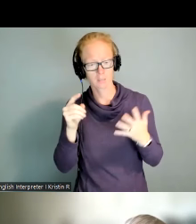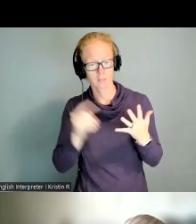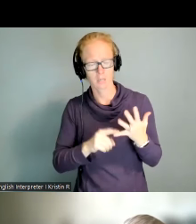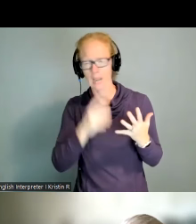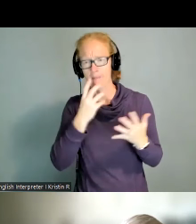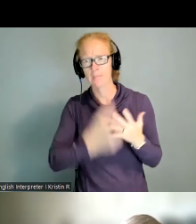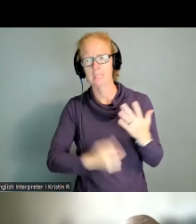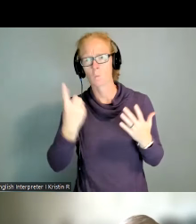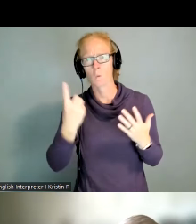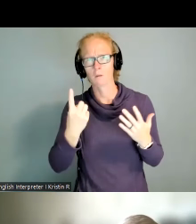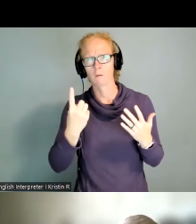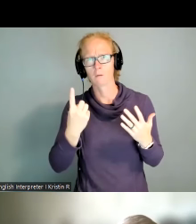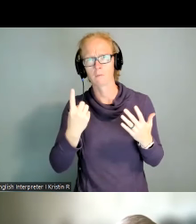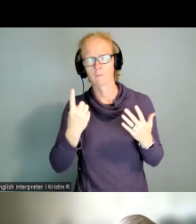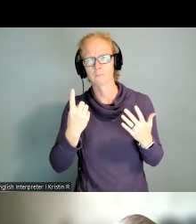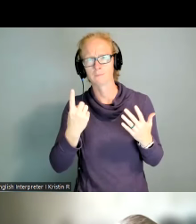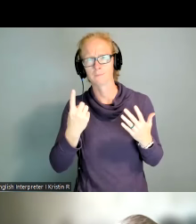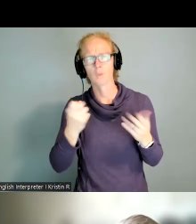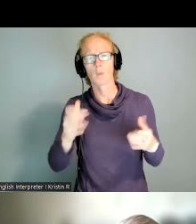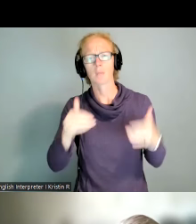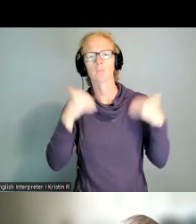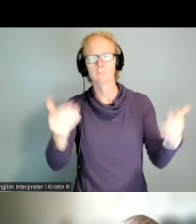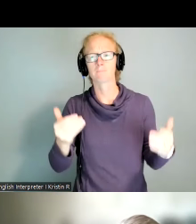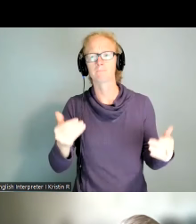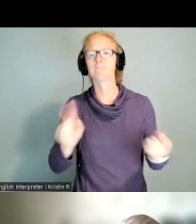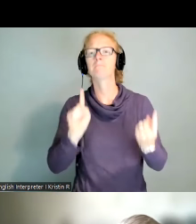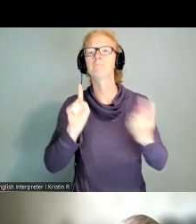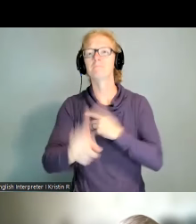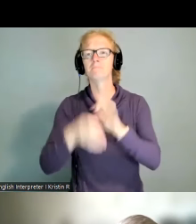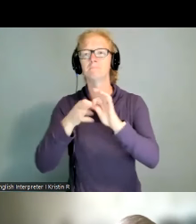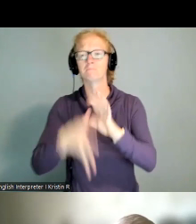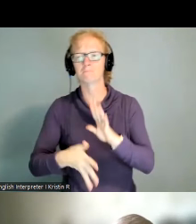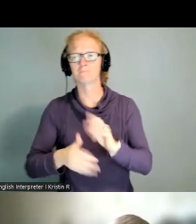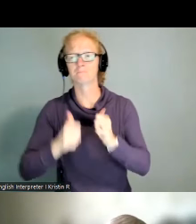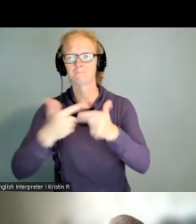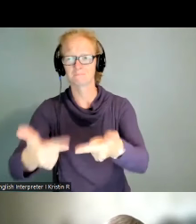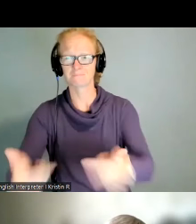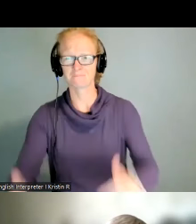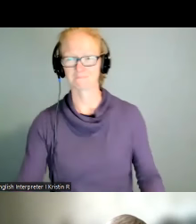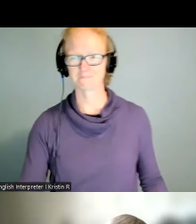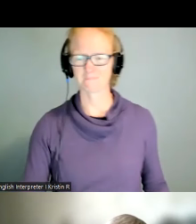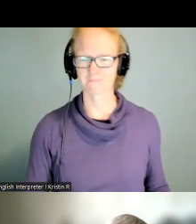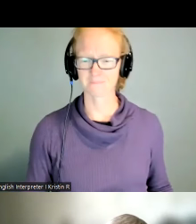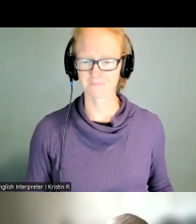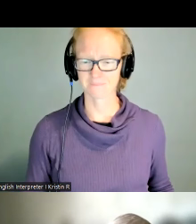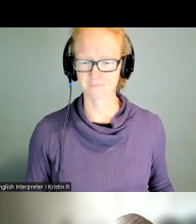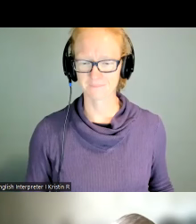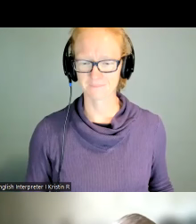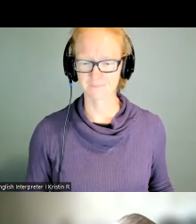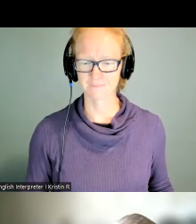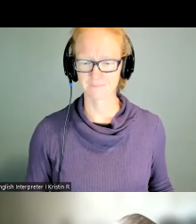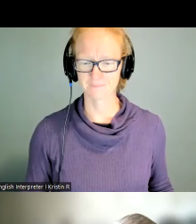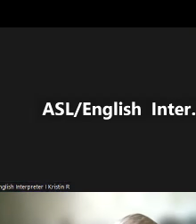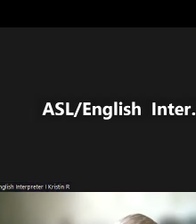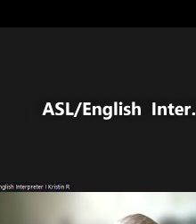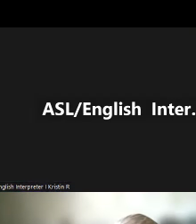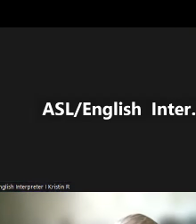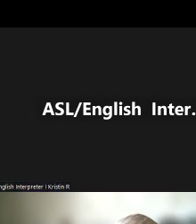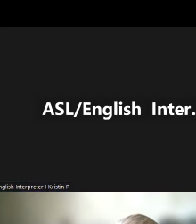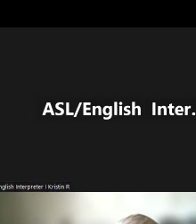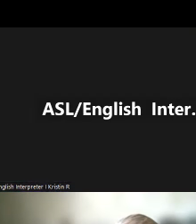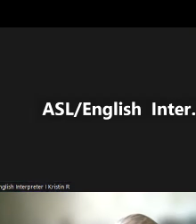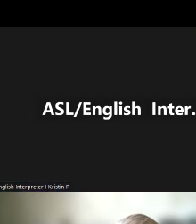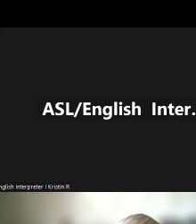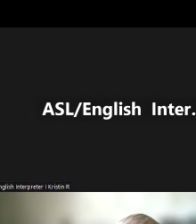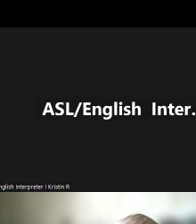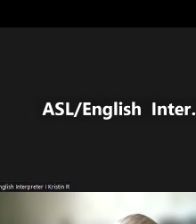missing something, Hawthorne. Okay, go on, Jonathan. So if we were doing this through like graphically, this is where it shows